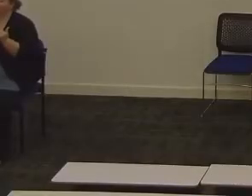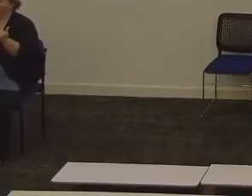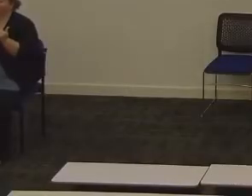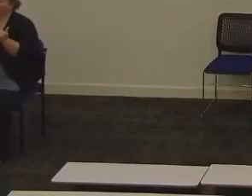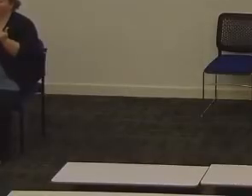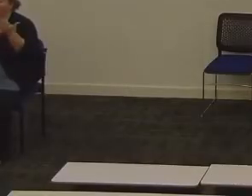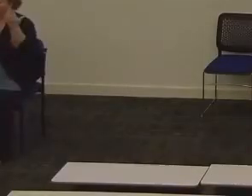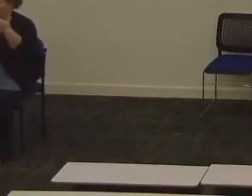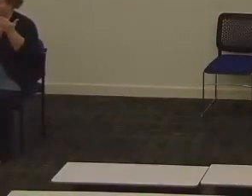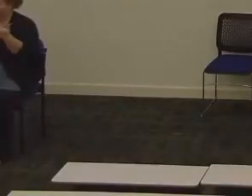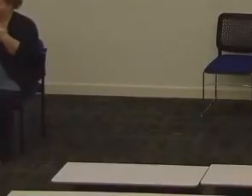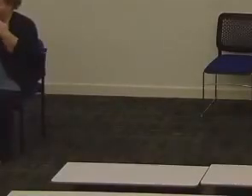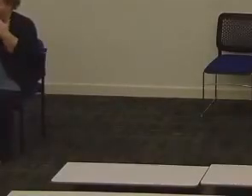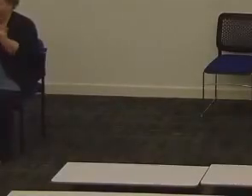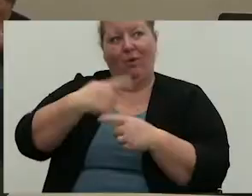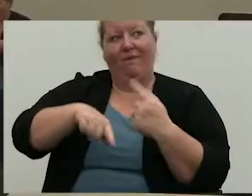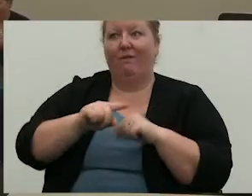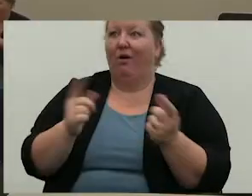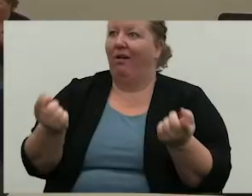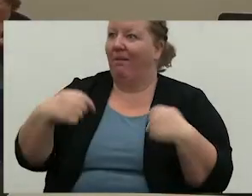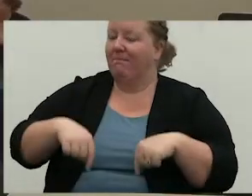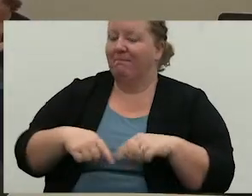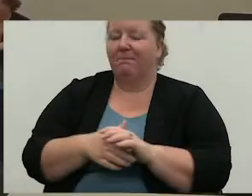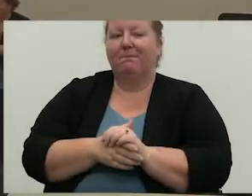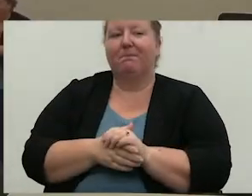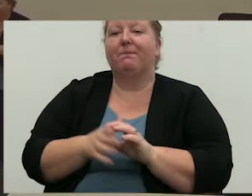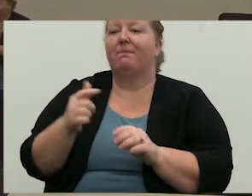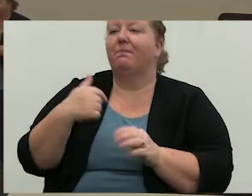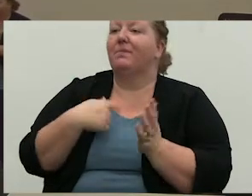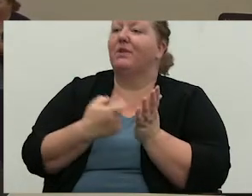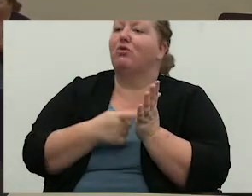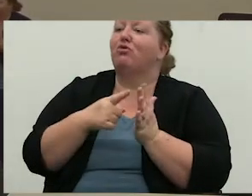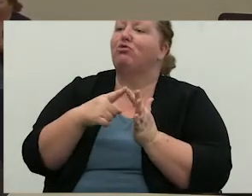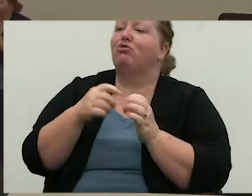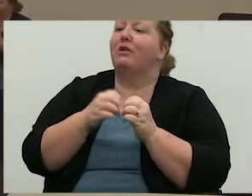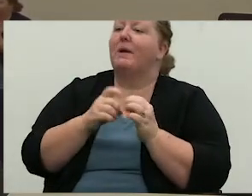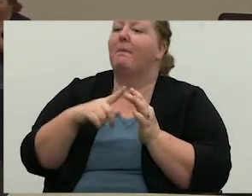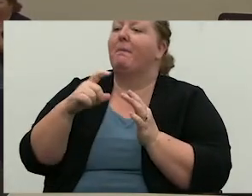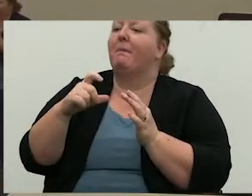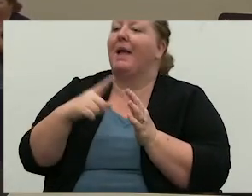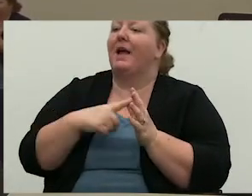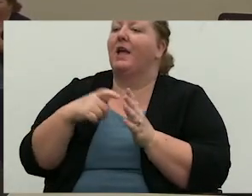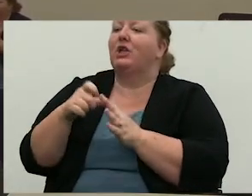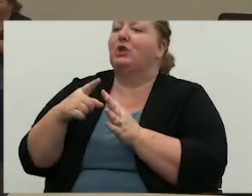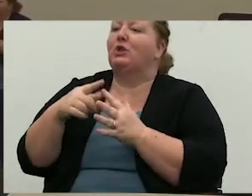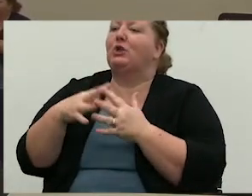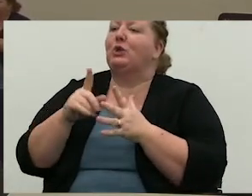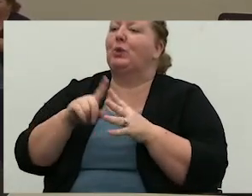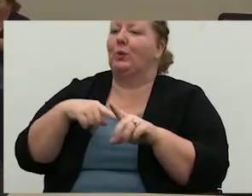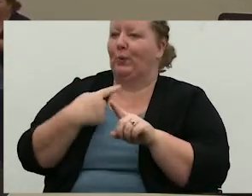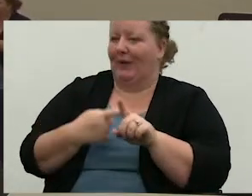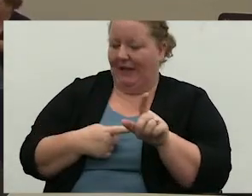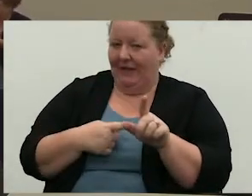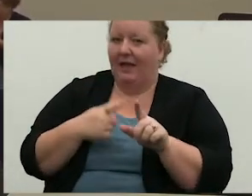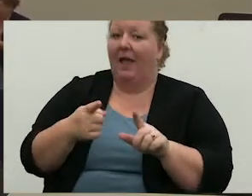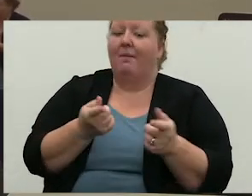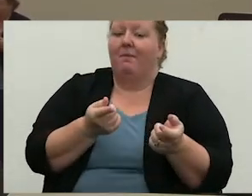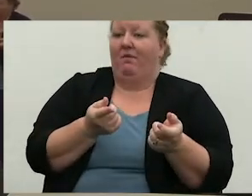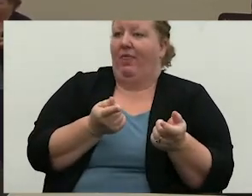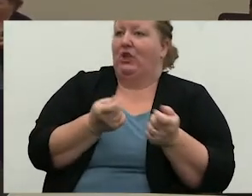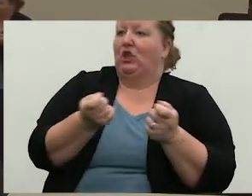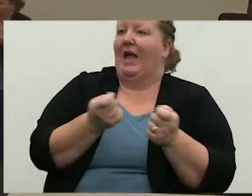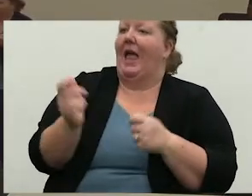Thank you very much to everybody for coming. My name is Rebecca Dewey, and I'm the chair of the East Midlands branch of the Institute of